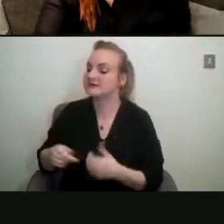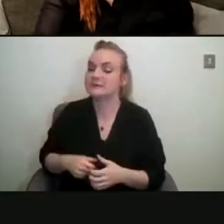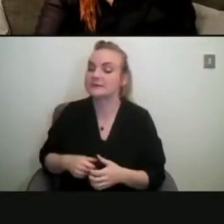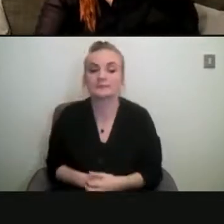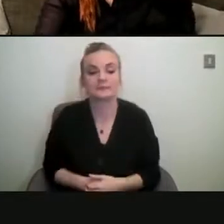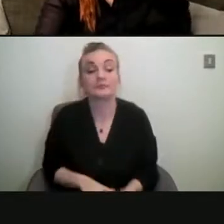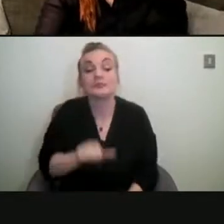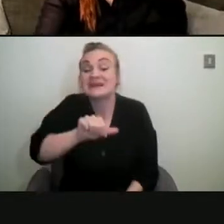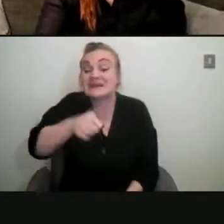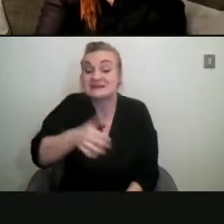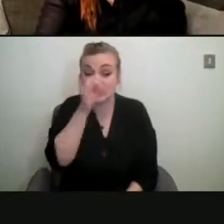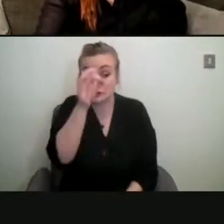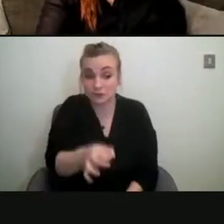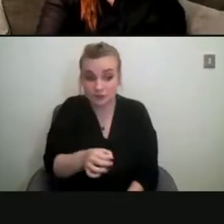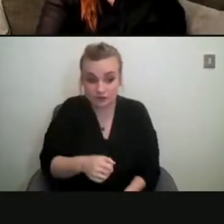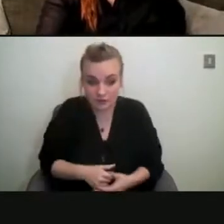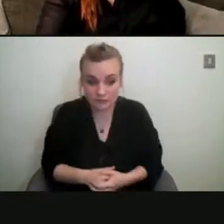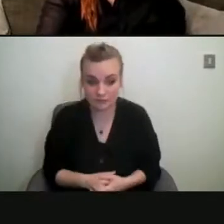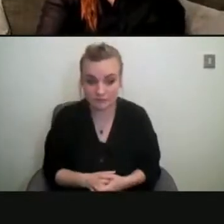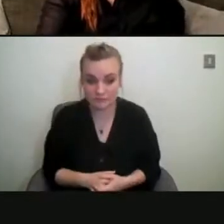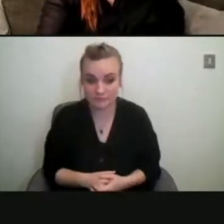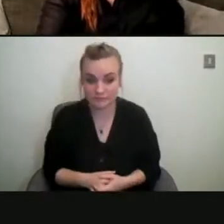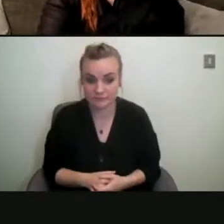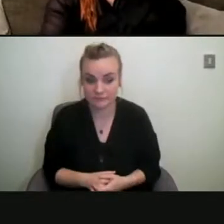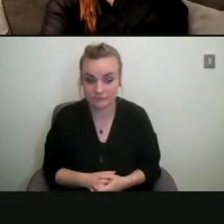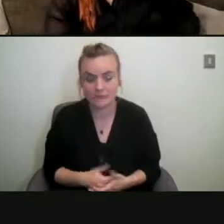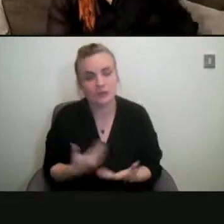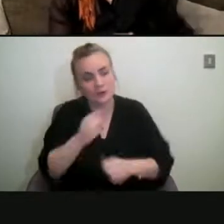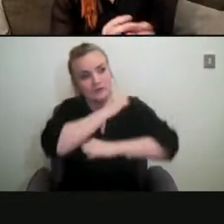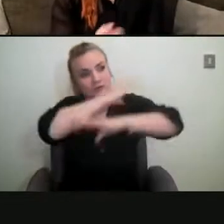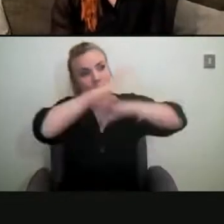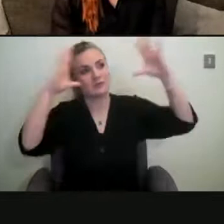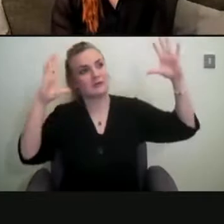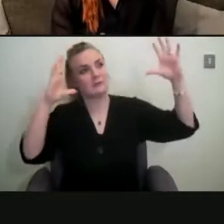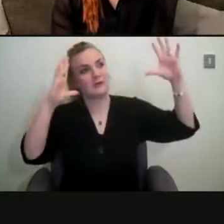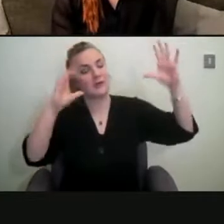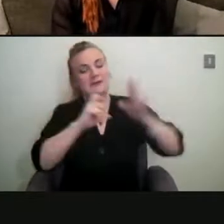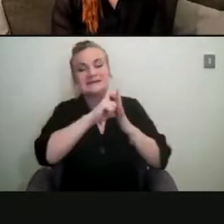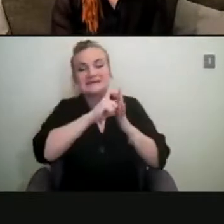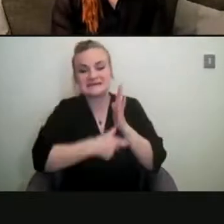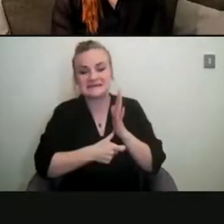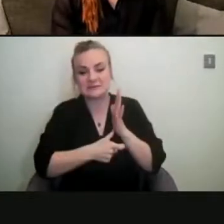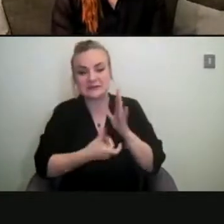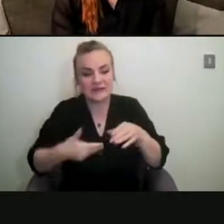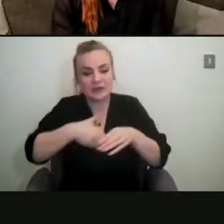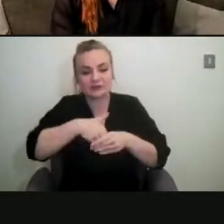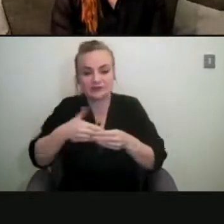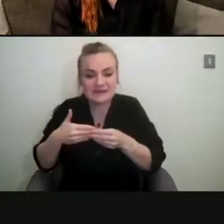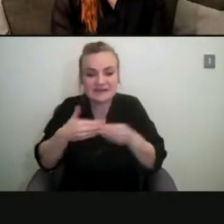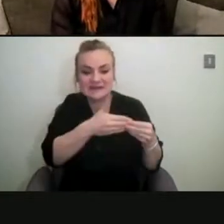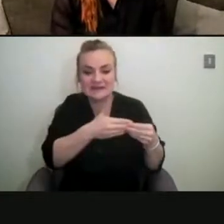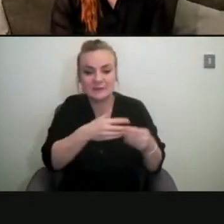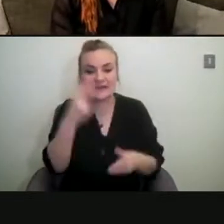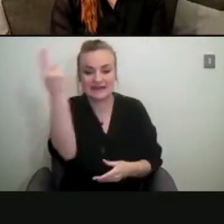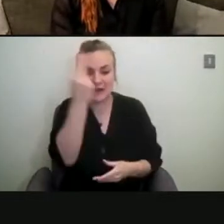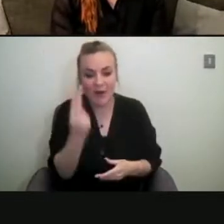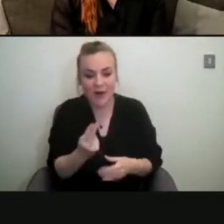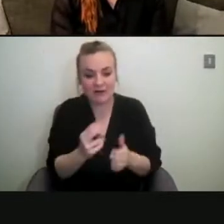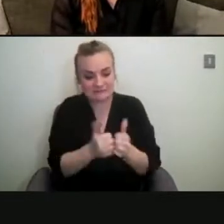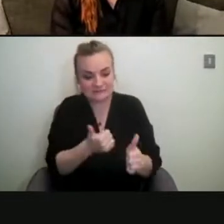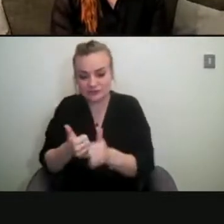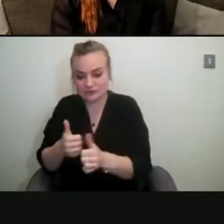is, what does disability inclusive leadership look like in the arts, and how can we nurture and support